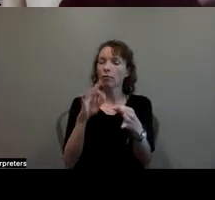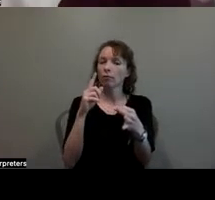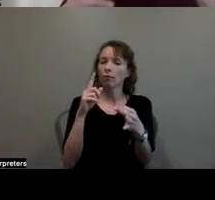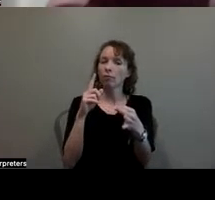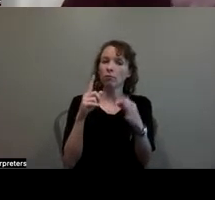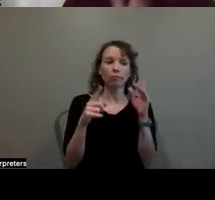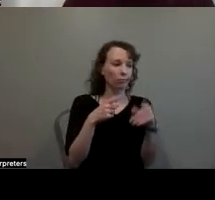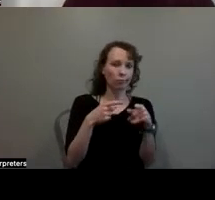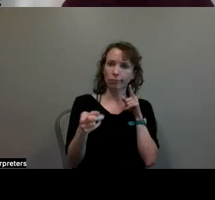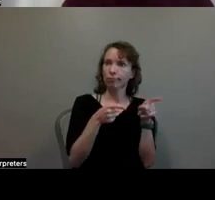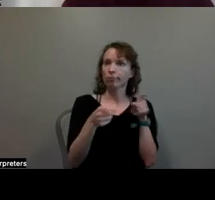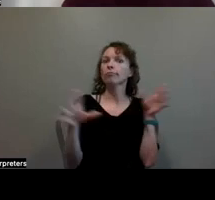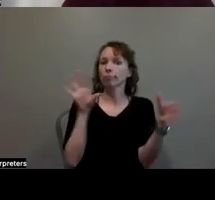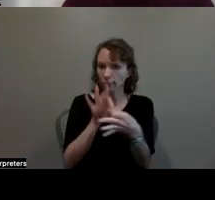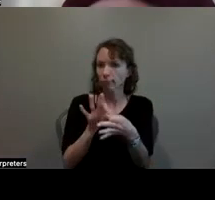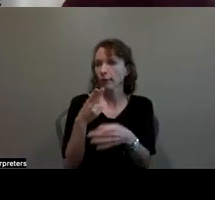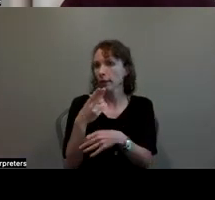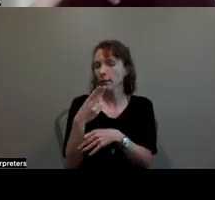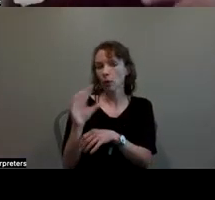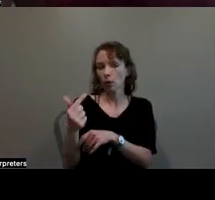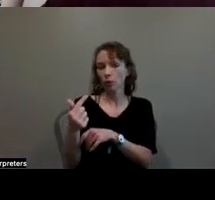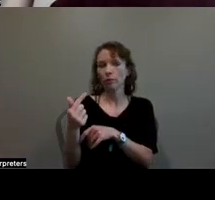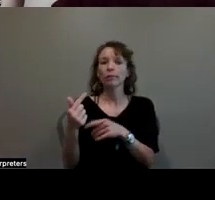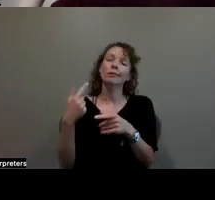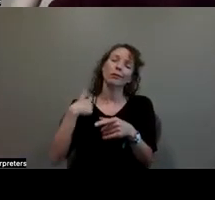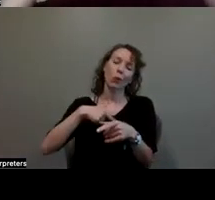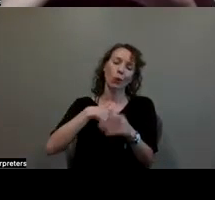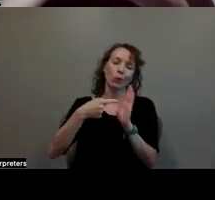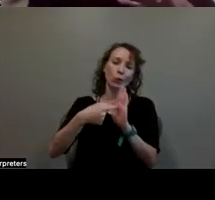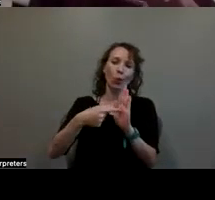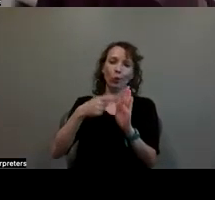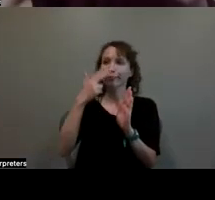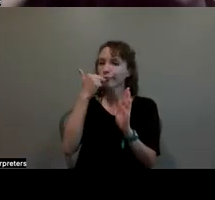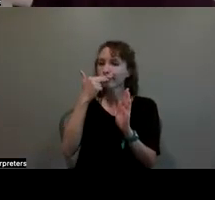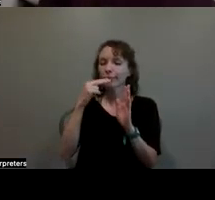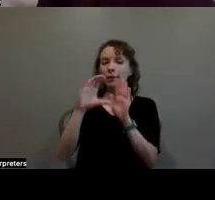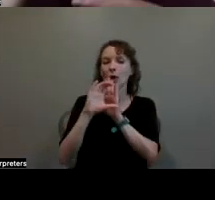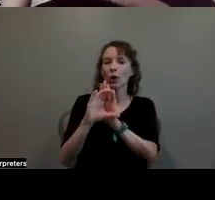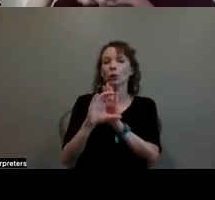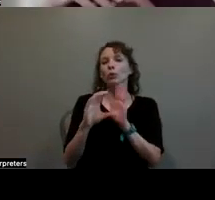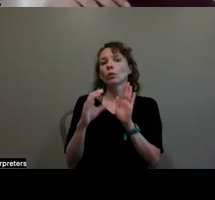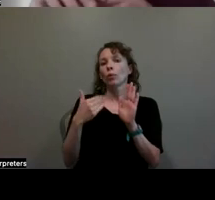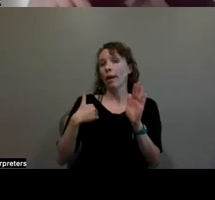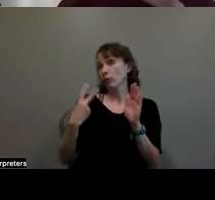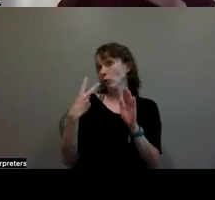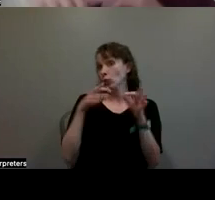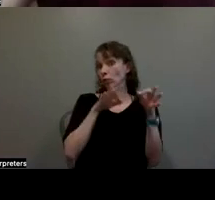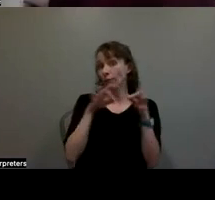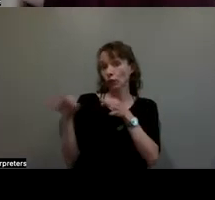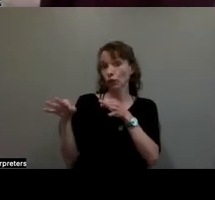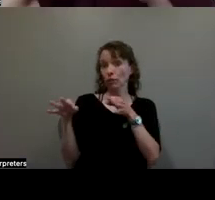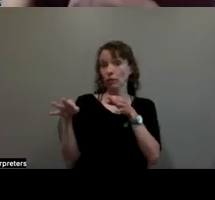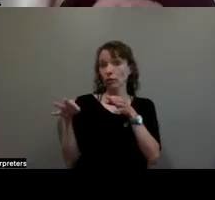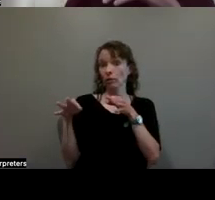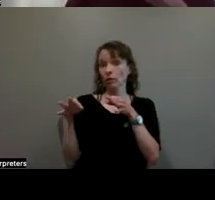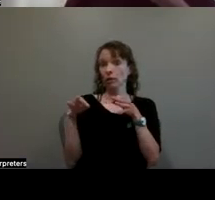kind of illustrate this in a cartoon. Maybe you're a ball, and we have 2 definitions of fitness here: